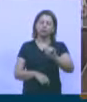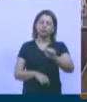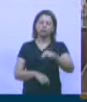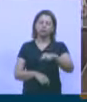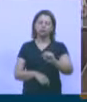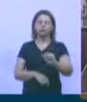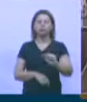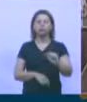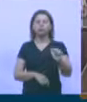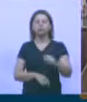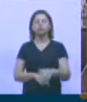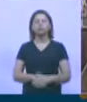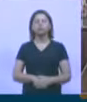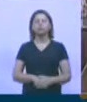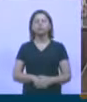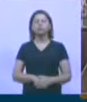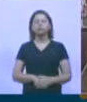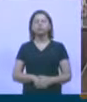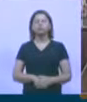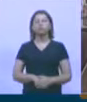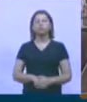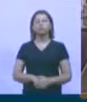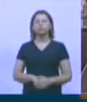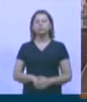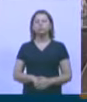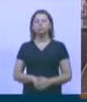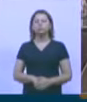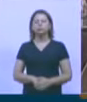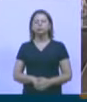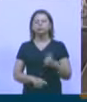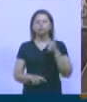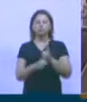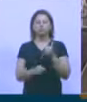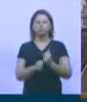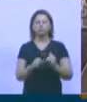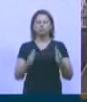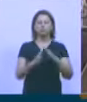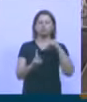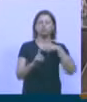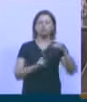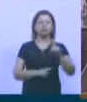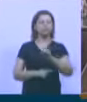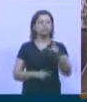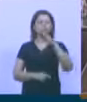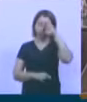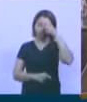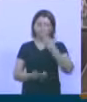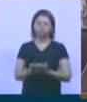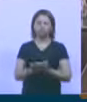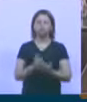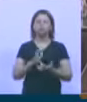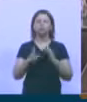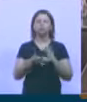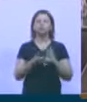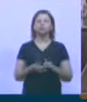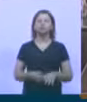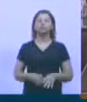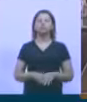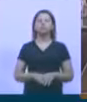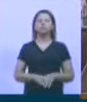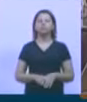Jesus. Os líderes religiosos do templo também não acreditavam em Jesus. And Jesus was put to death because